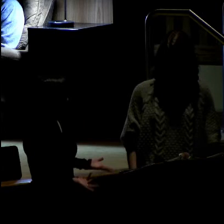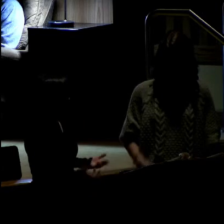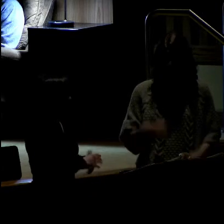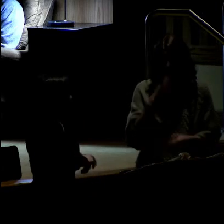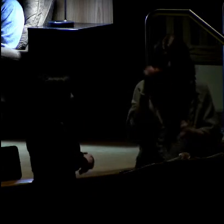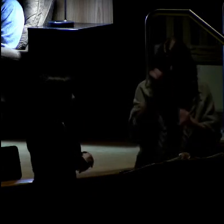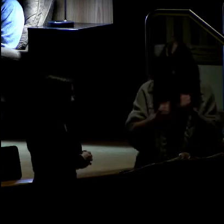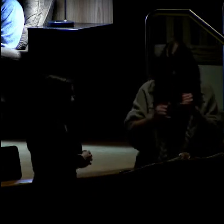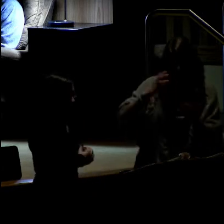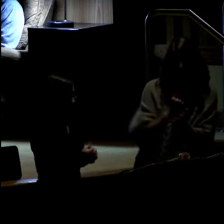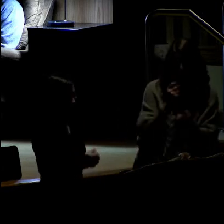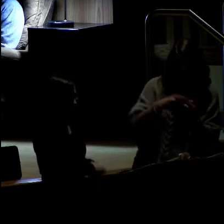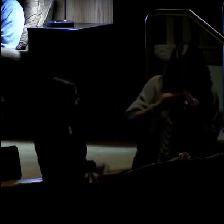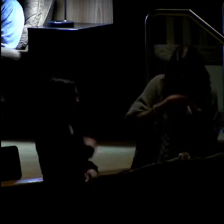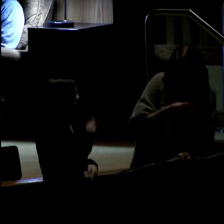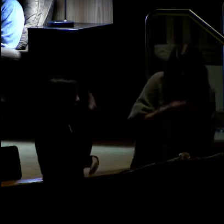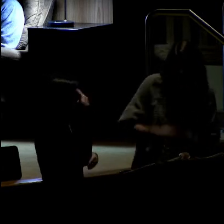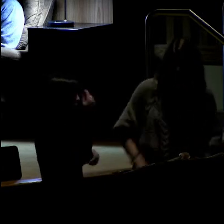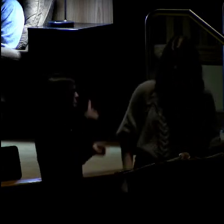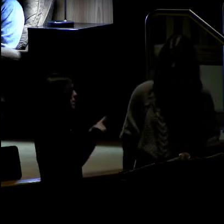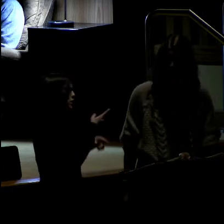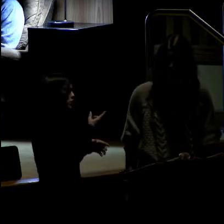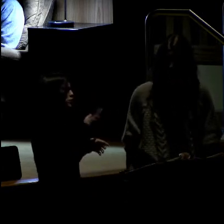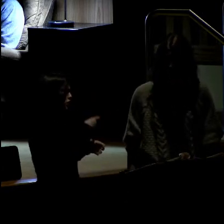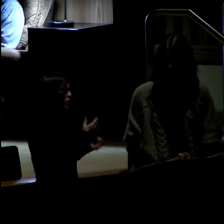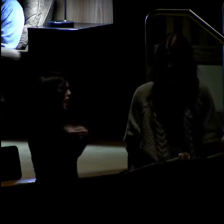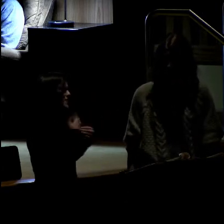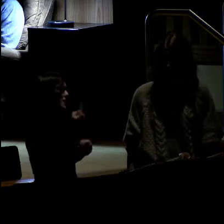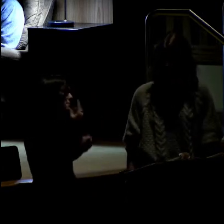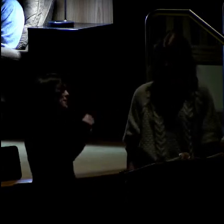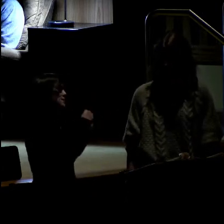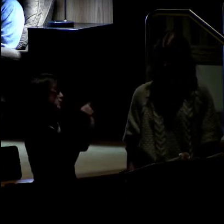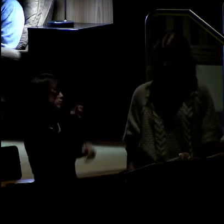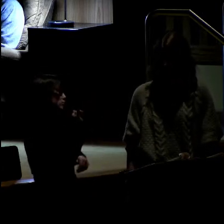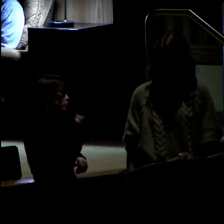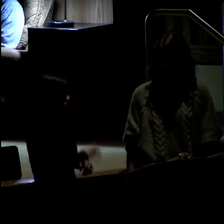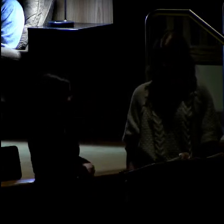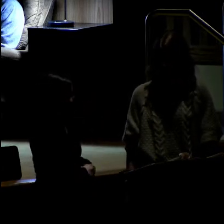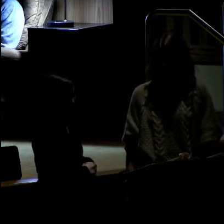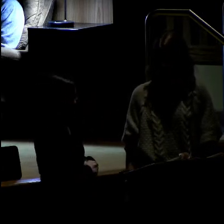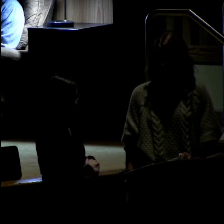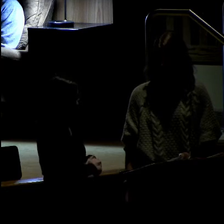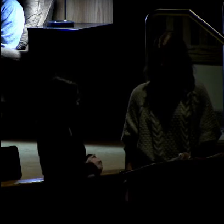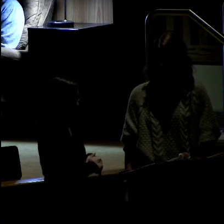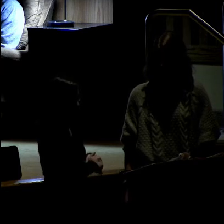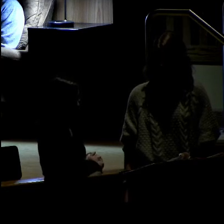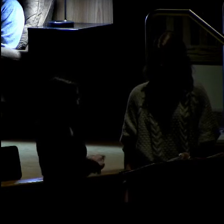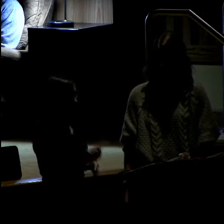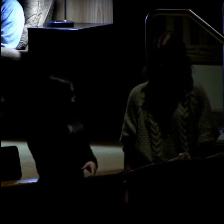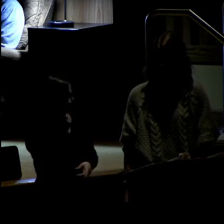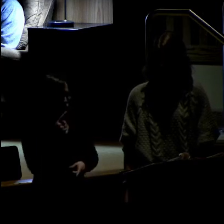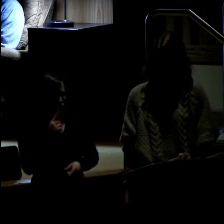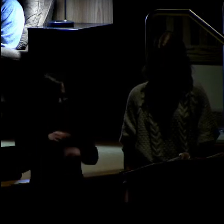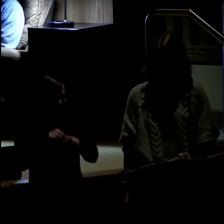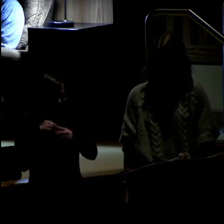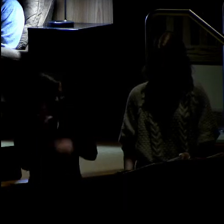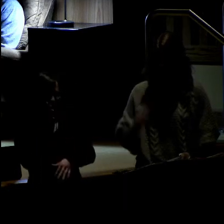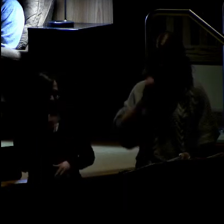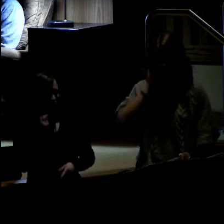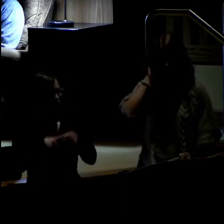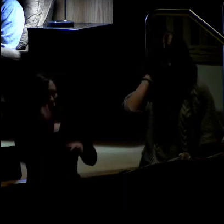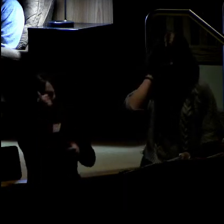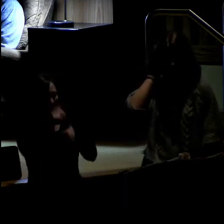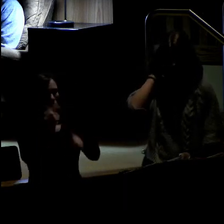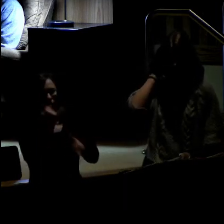offering tomorrow, Mom. I know, but you kids deserve something special once in a while, too. Dinner was really special, Mom. I can't remember the last time I had real milk